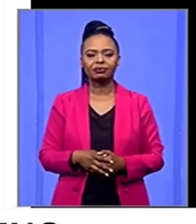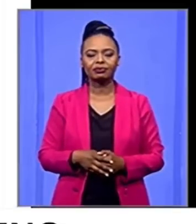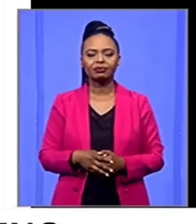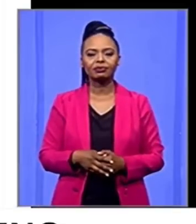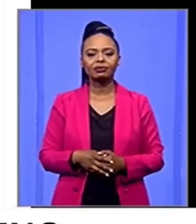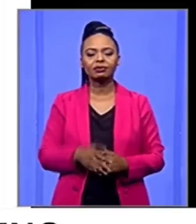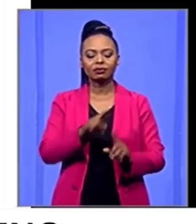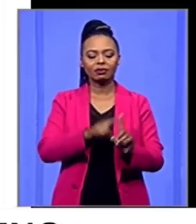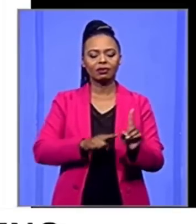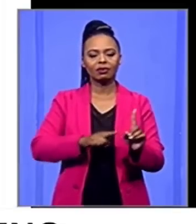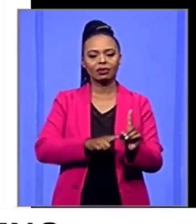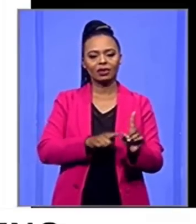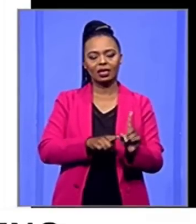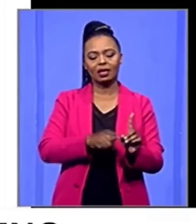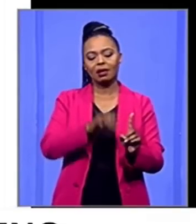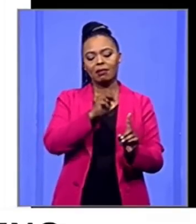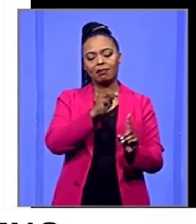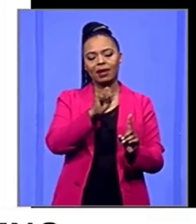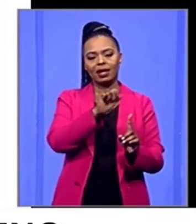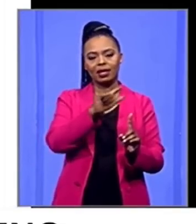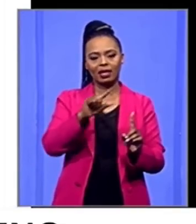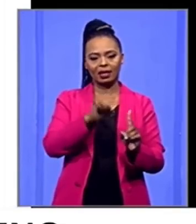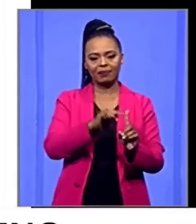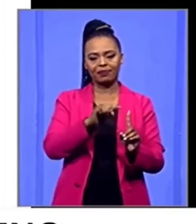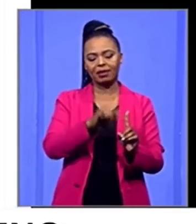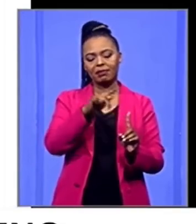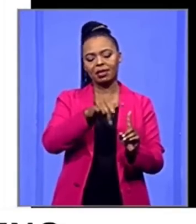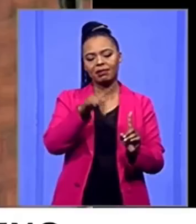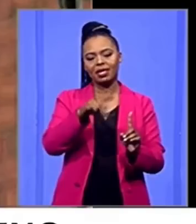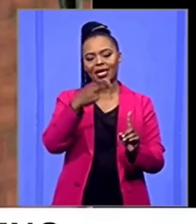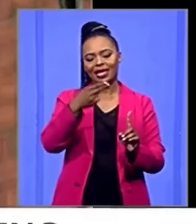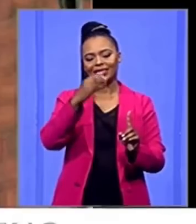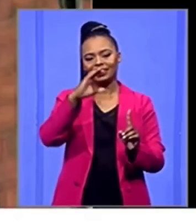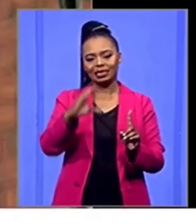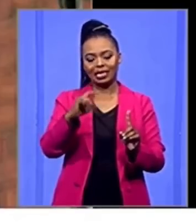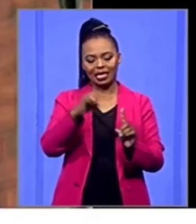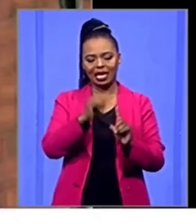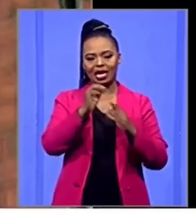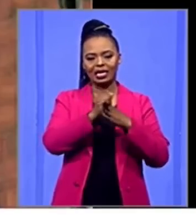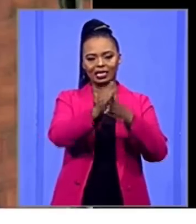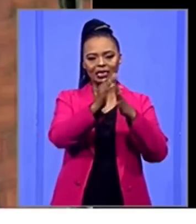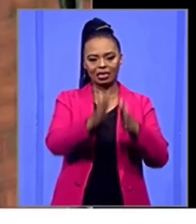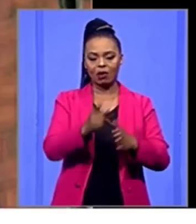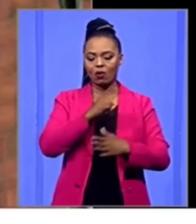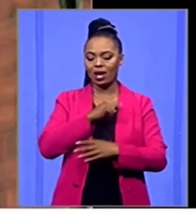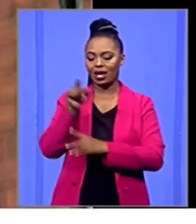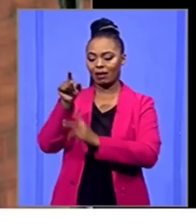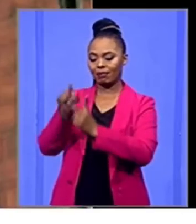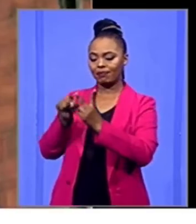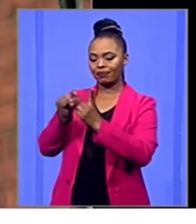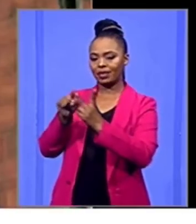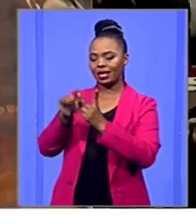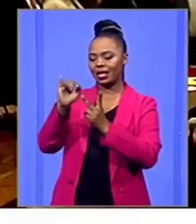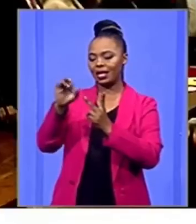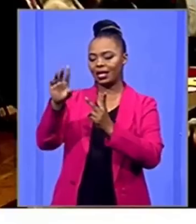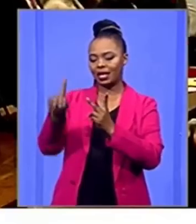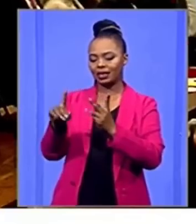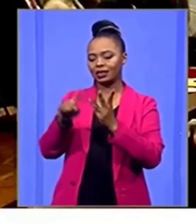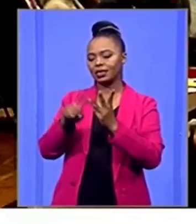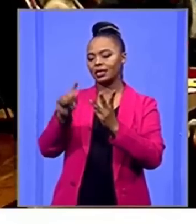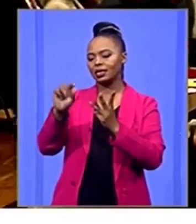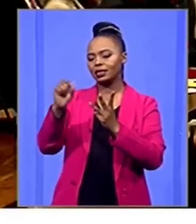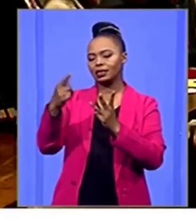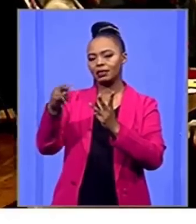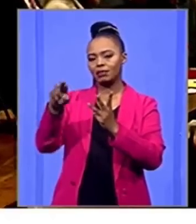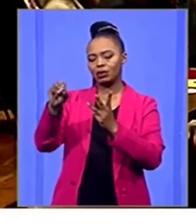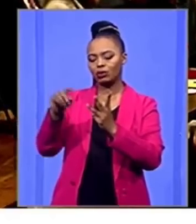Michael Sandlana ke moeteledipele wa kereke ya IPHC. Seno ke morago ga gore Leonard Modise le Tshepiso Modise ba ikgogele